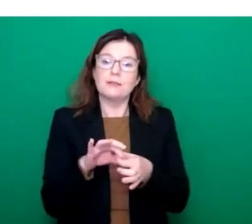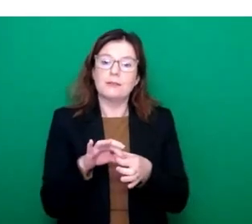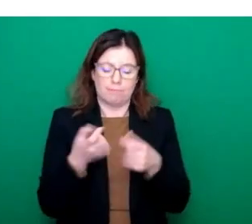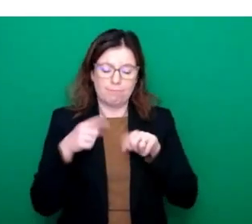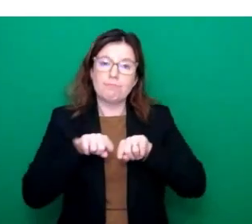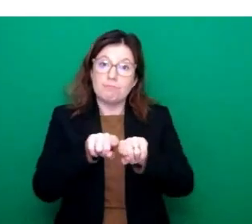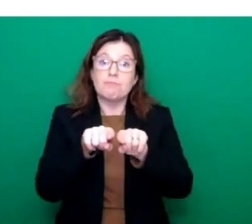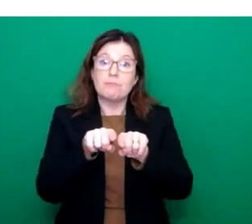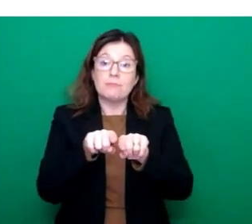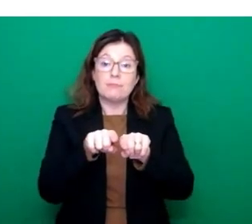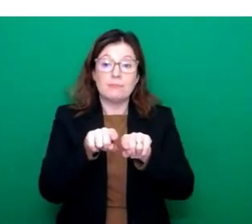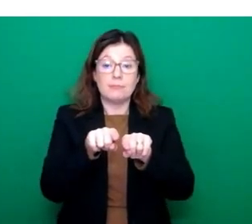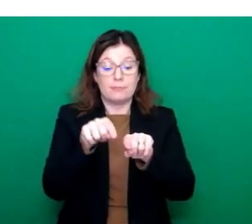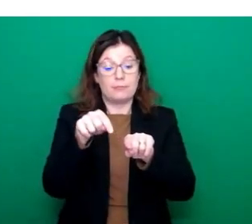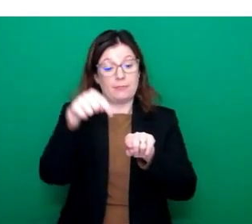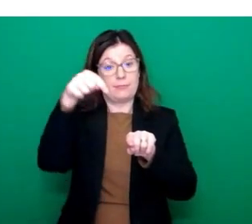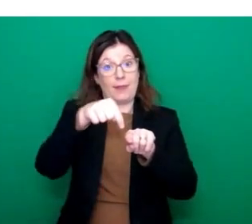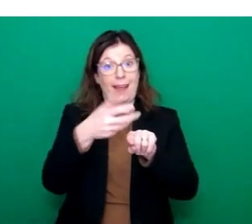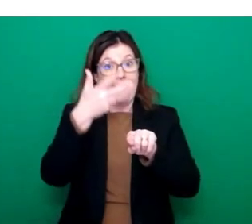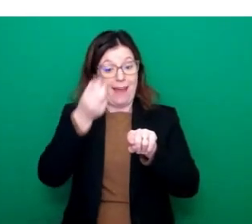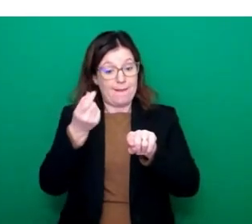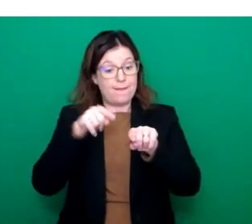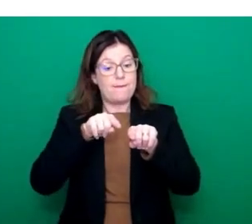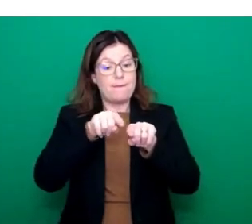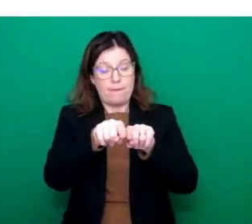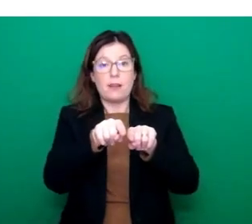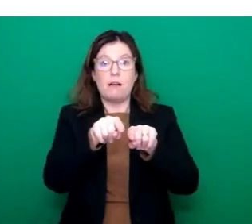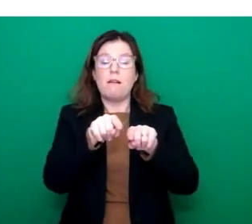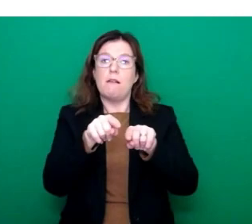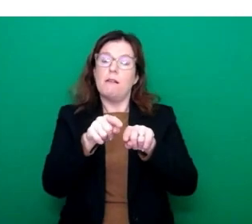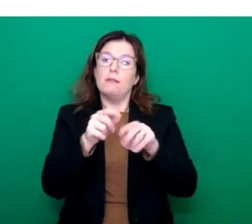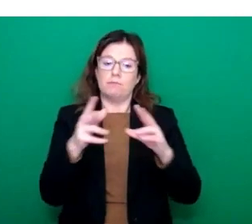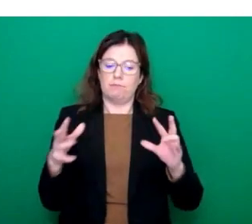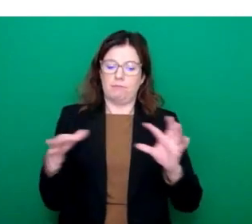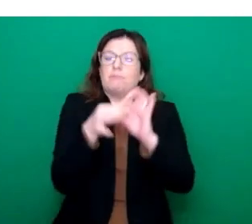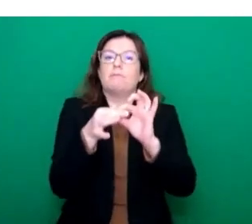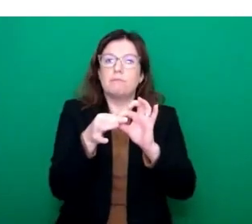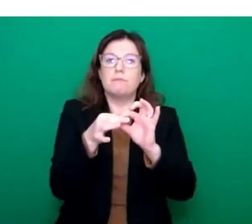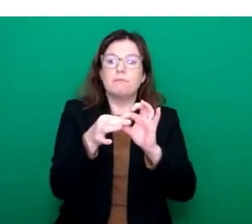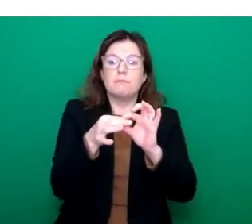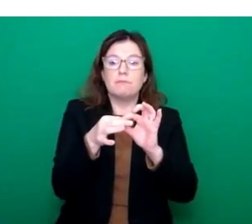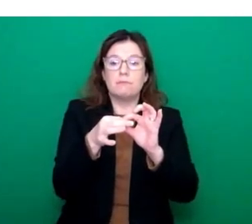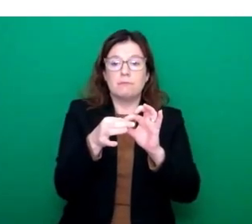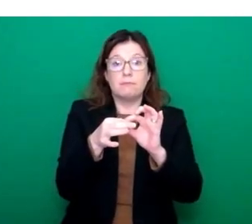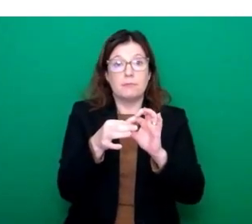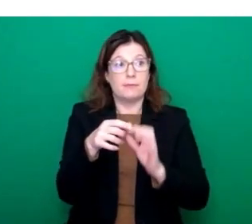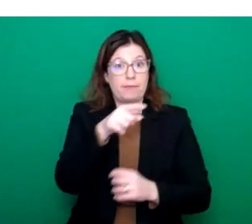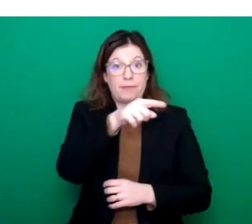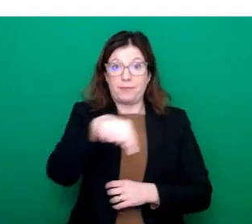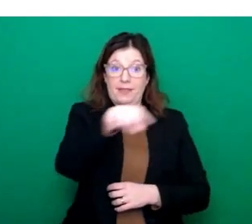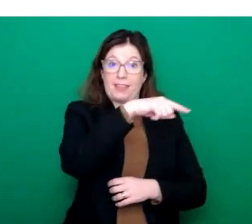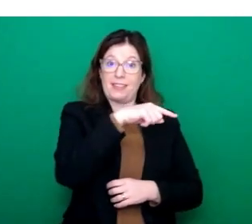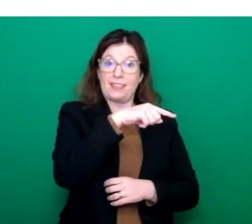would be a really good bridge to both help staff